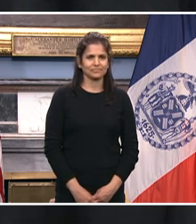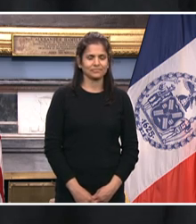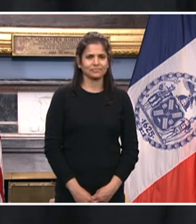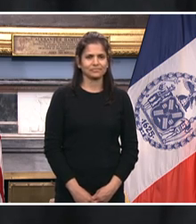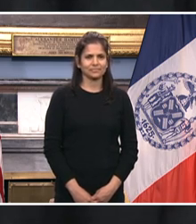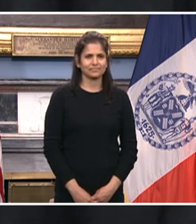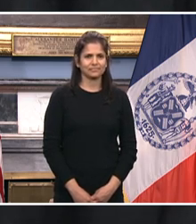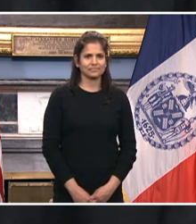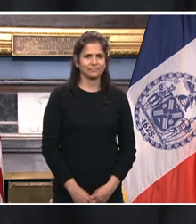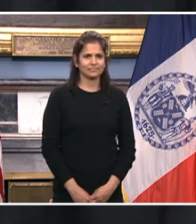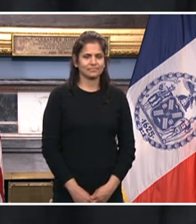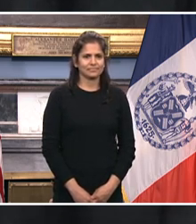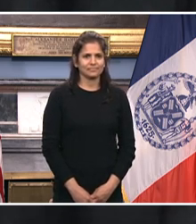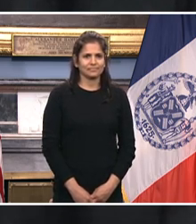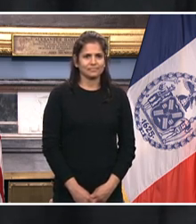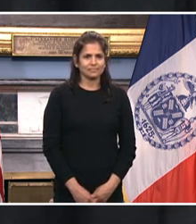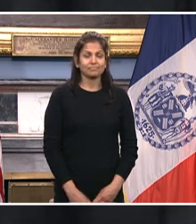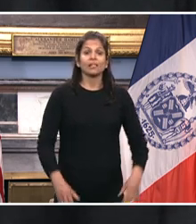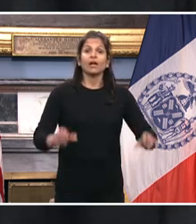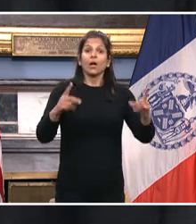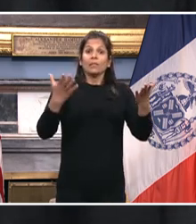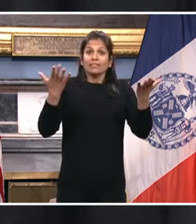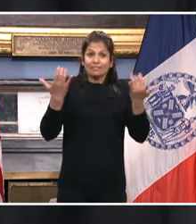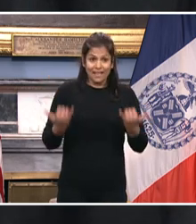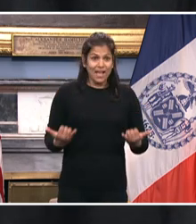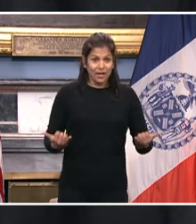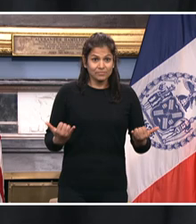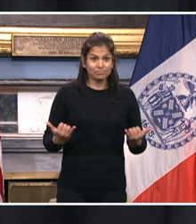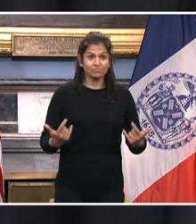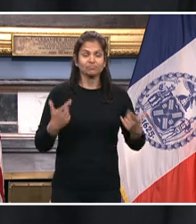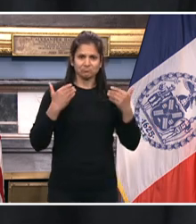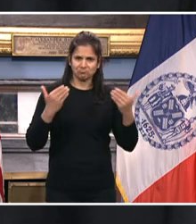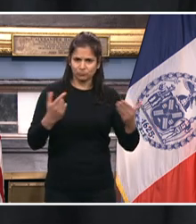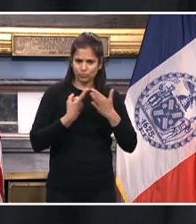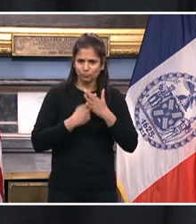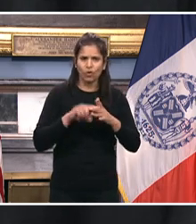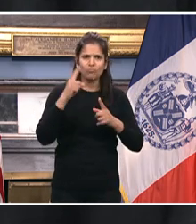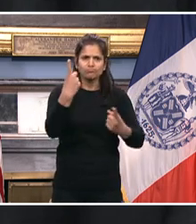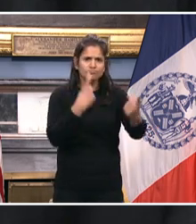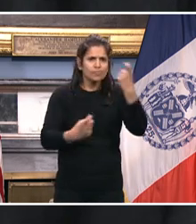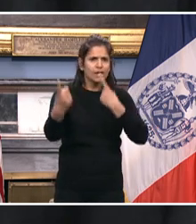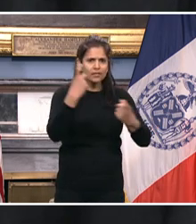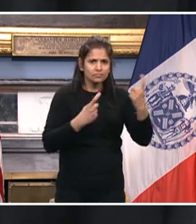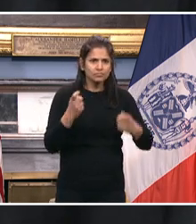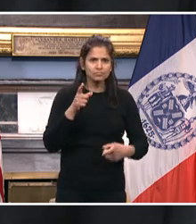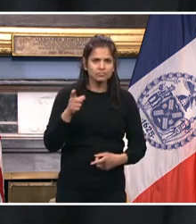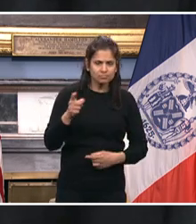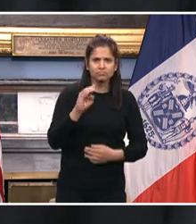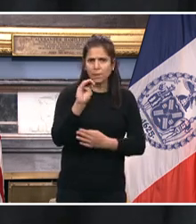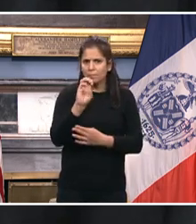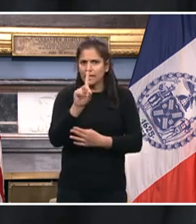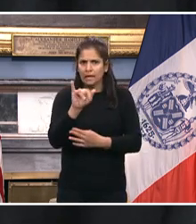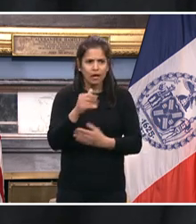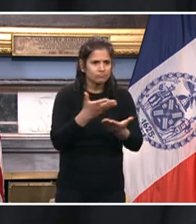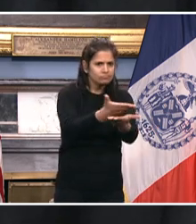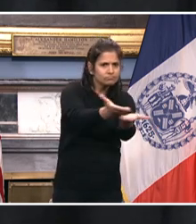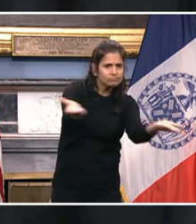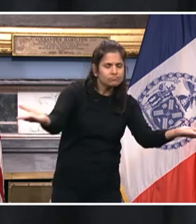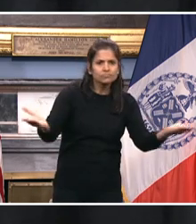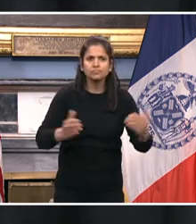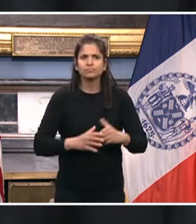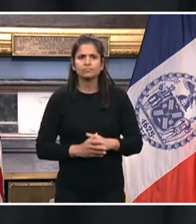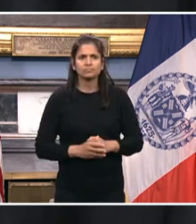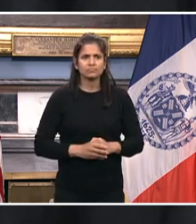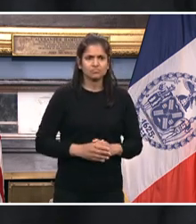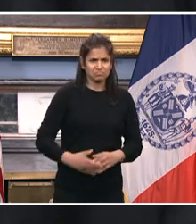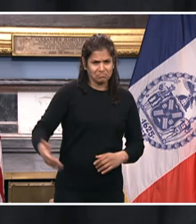With that, let's turn to our colleagues. And I know you're far flung, but I'll do my best to see you and just speak loud so we